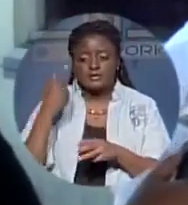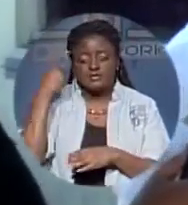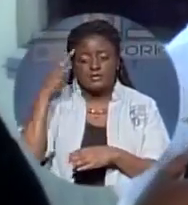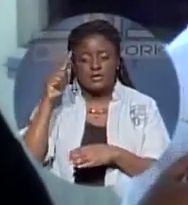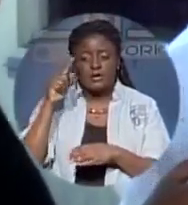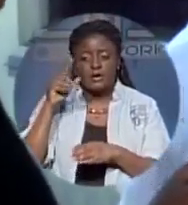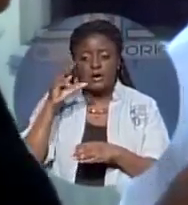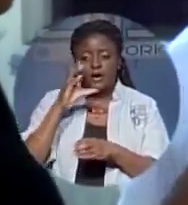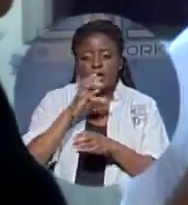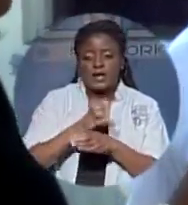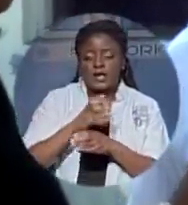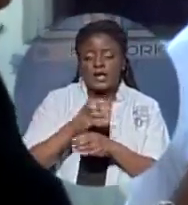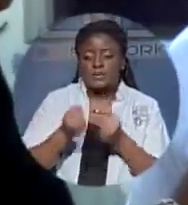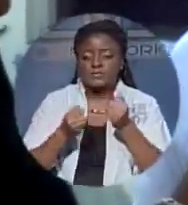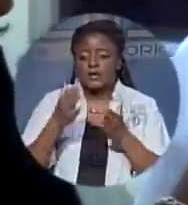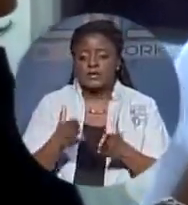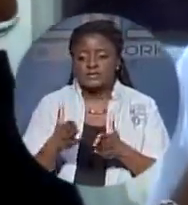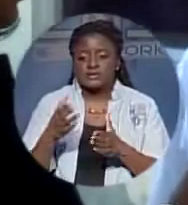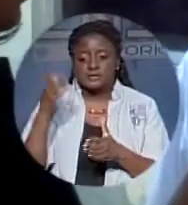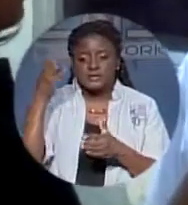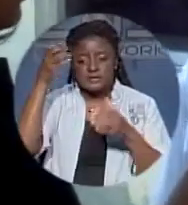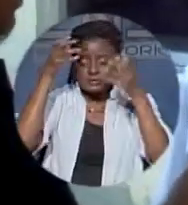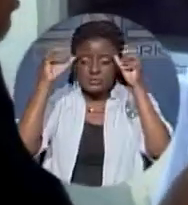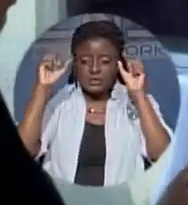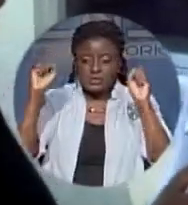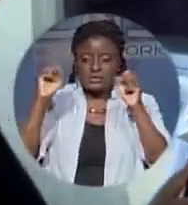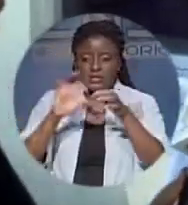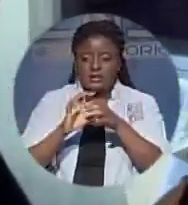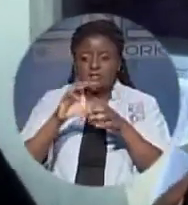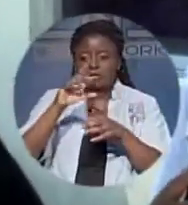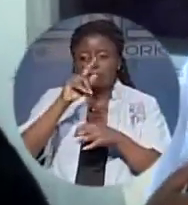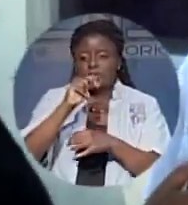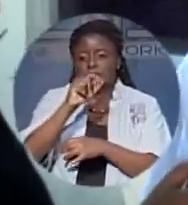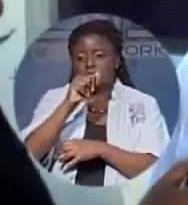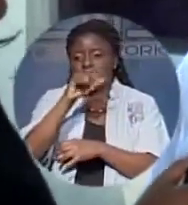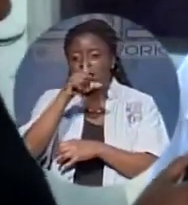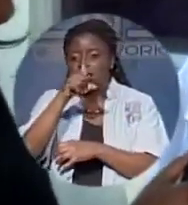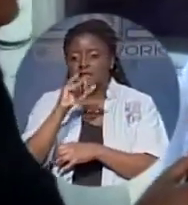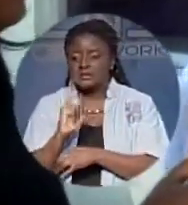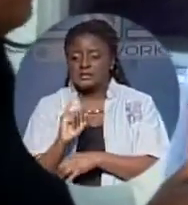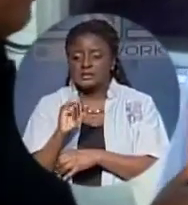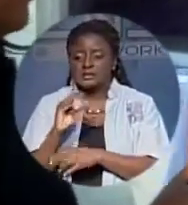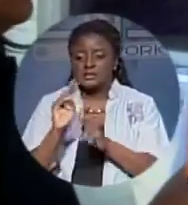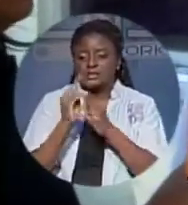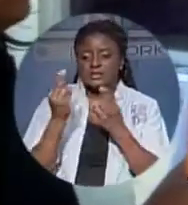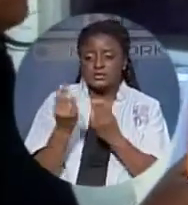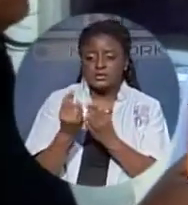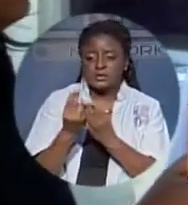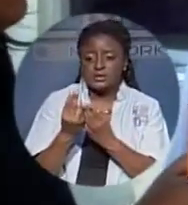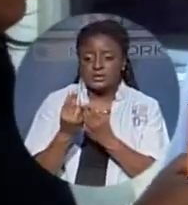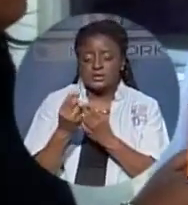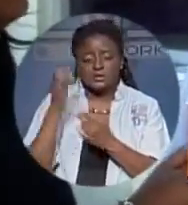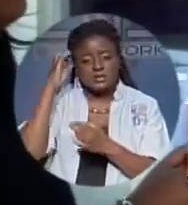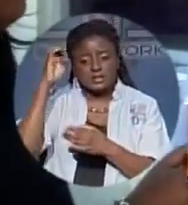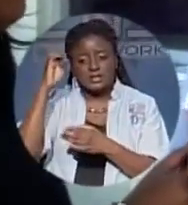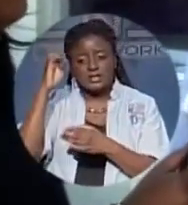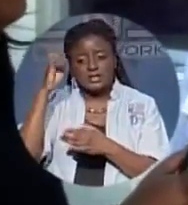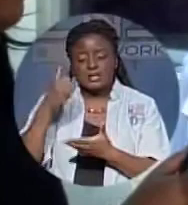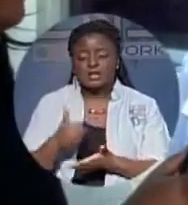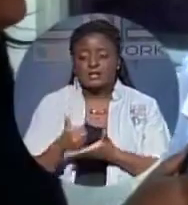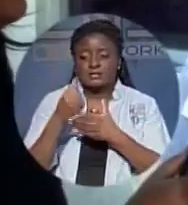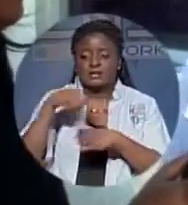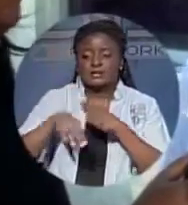because he was president of the taxi union, and he would cause the strike because you find at that time the